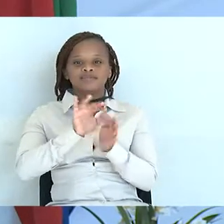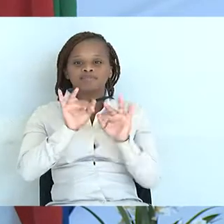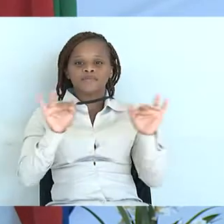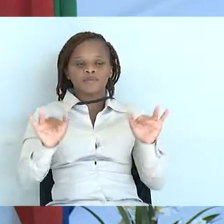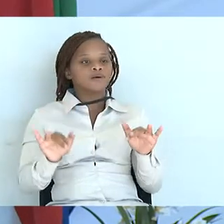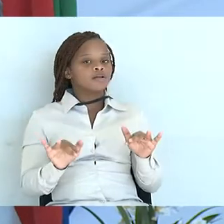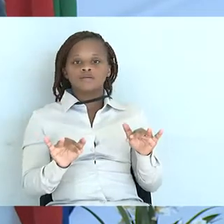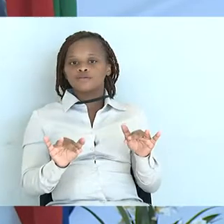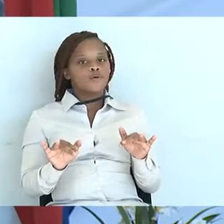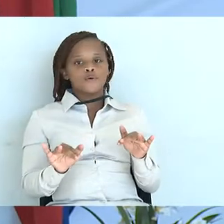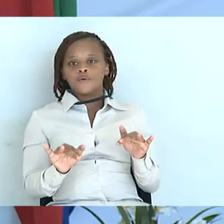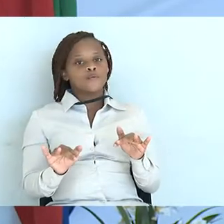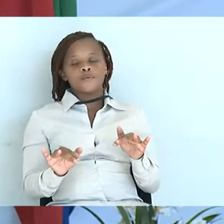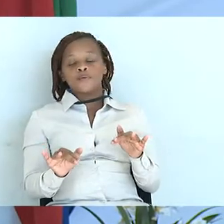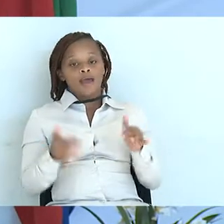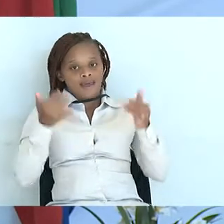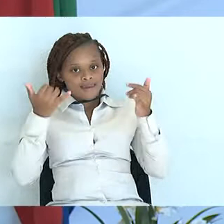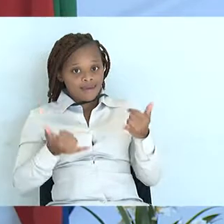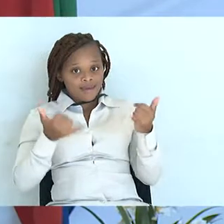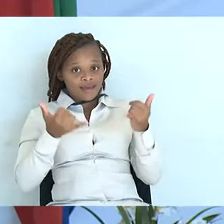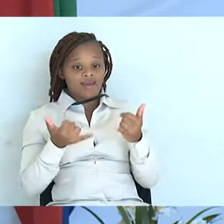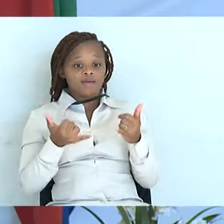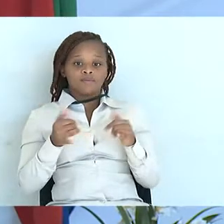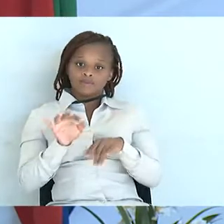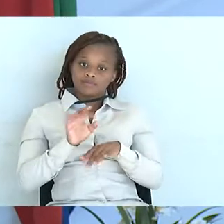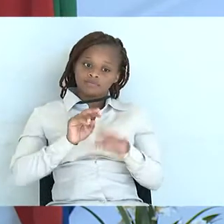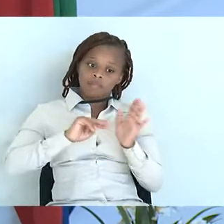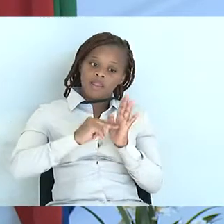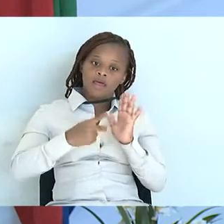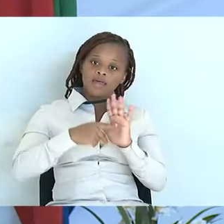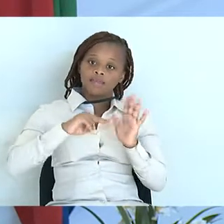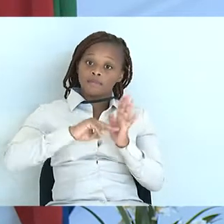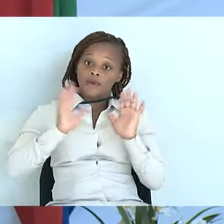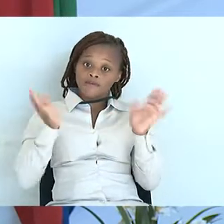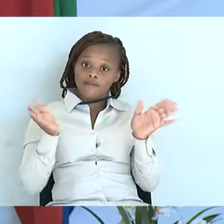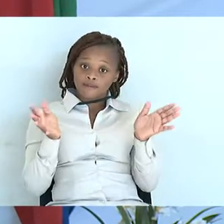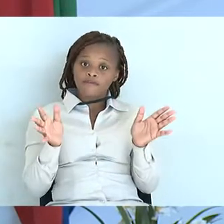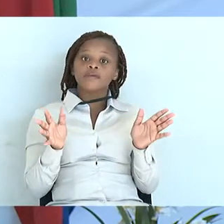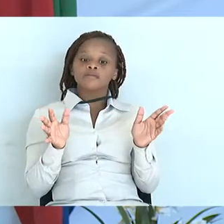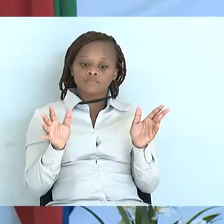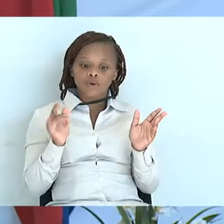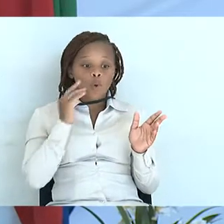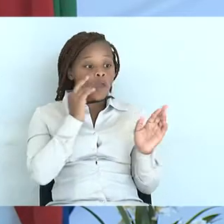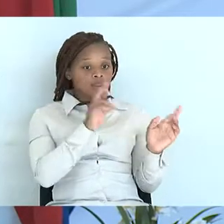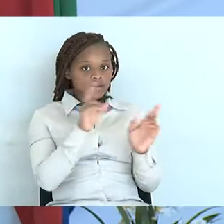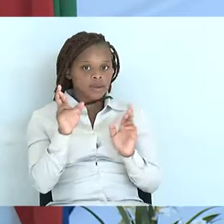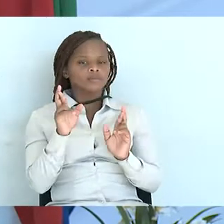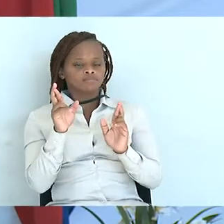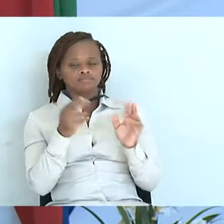As we plan, those plans that are ready for implementation will implement.